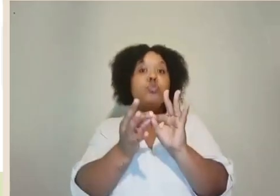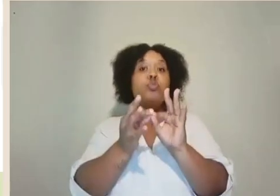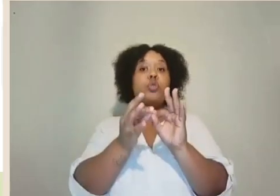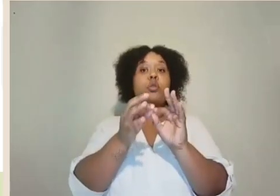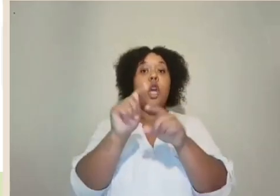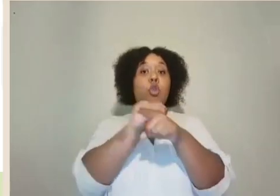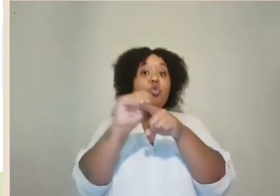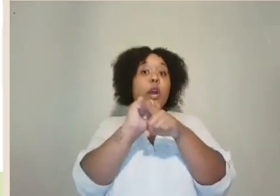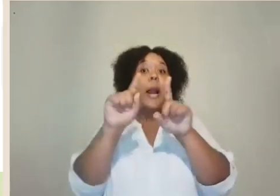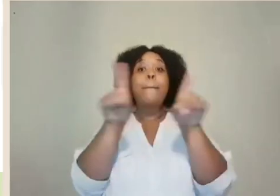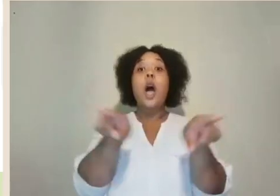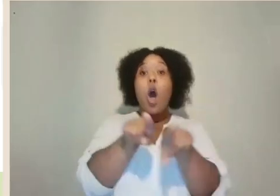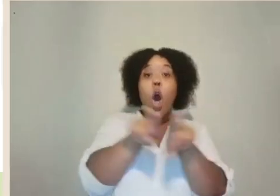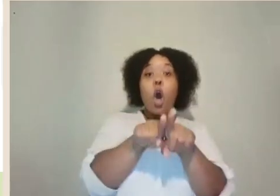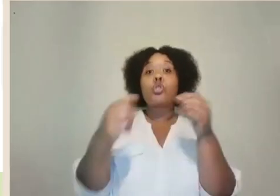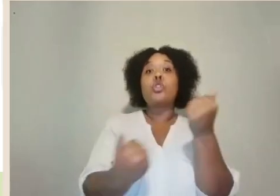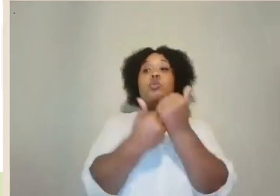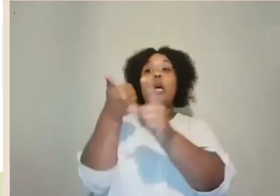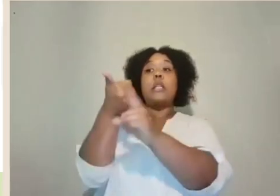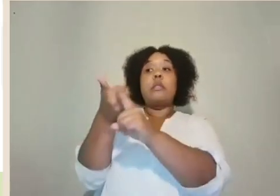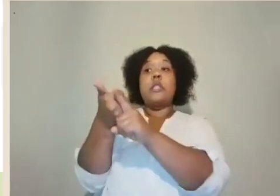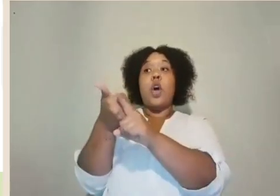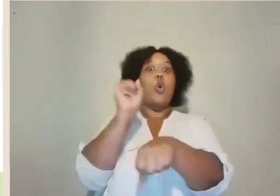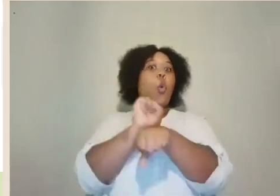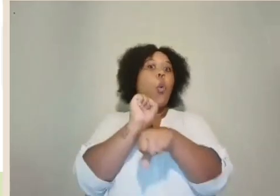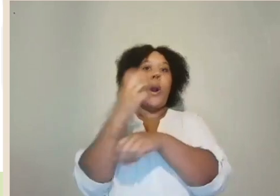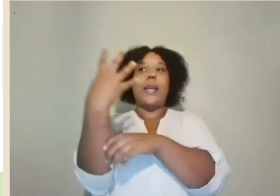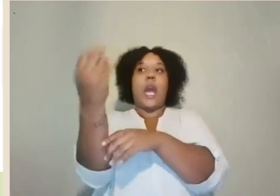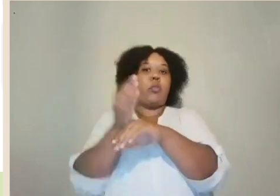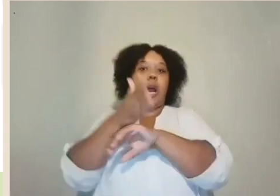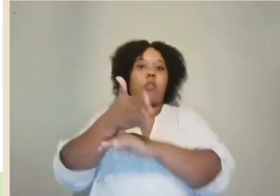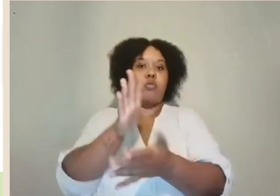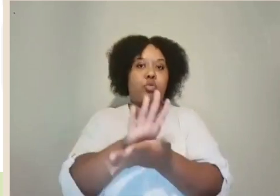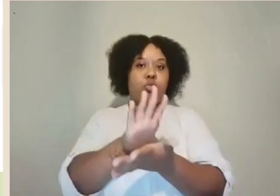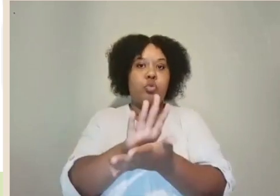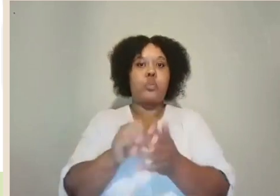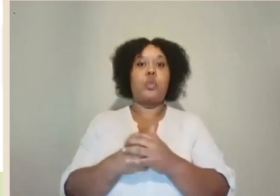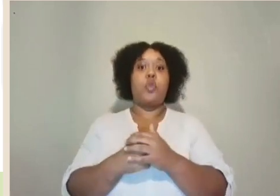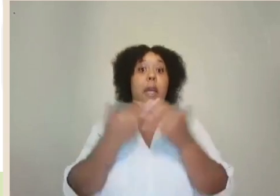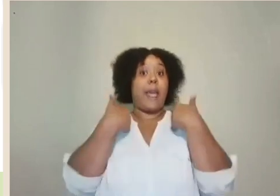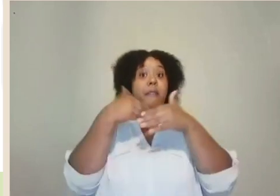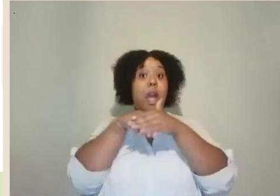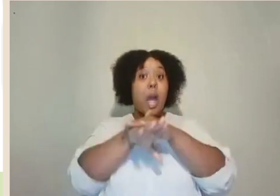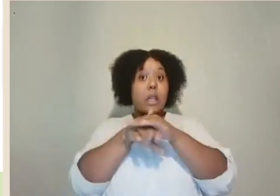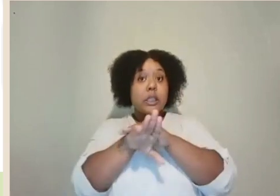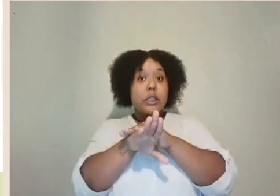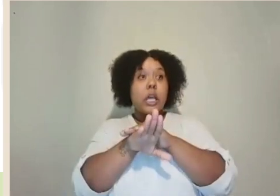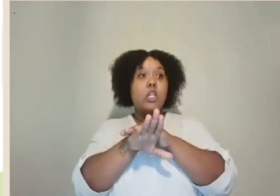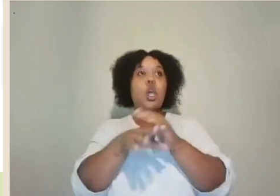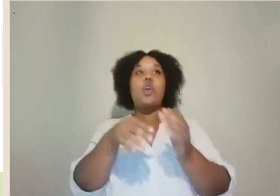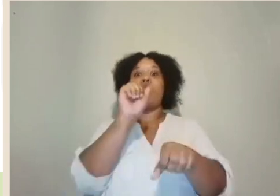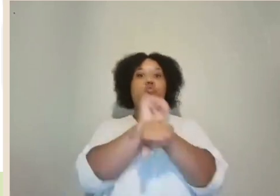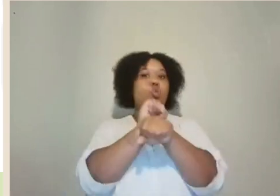also able to support themselves financially by working afterwards if they choose to do so. And then they have access to meaningful job